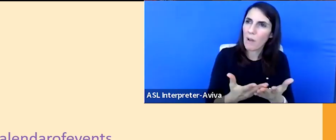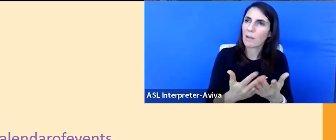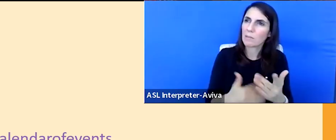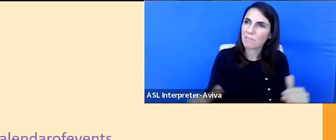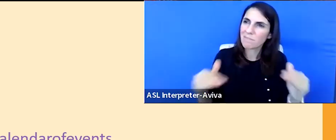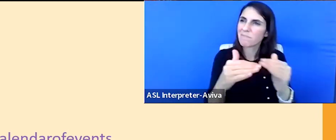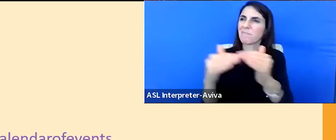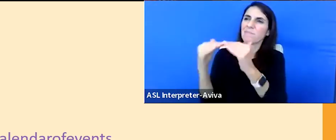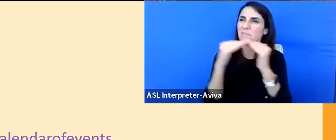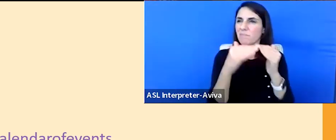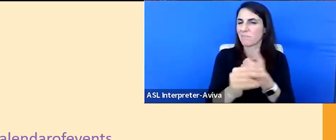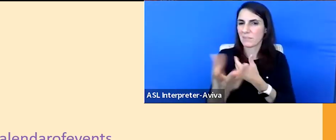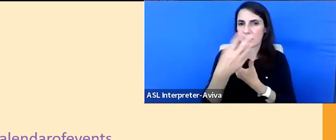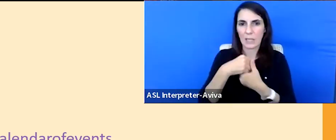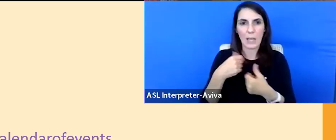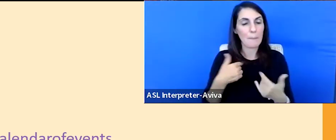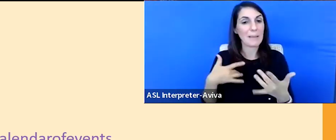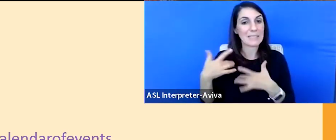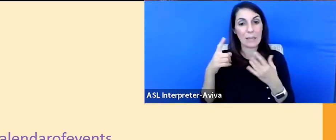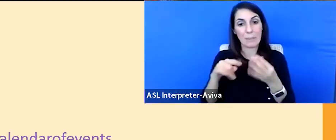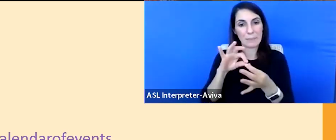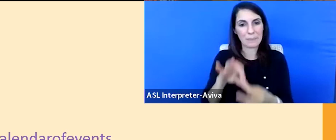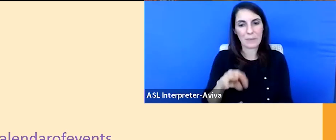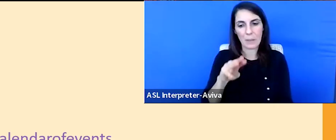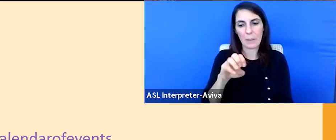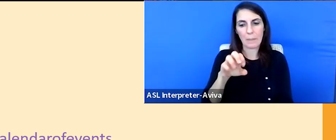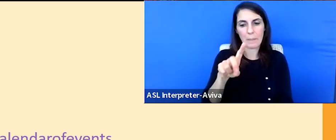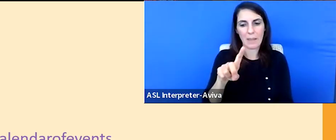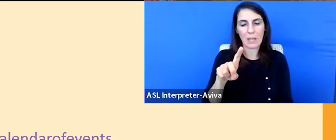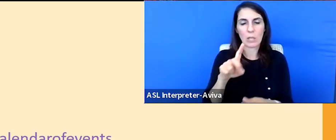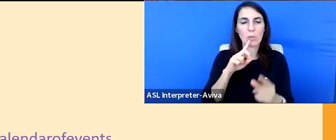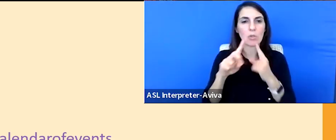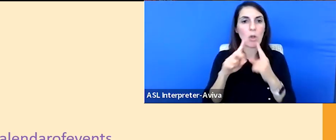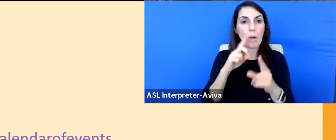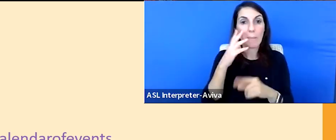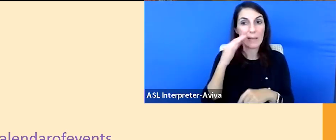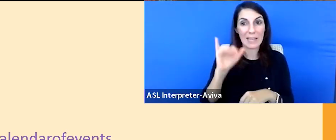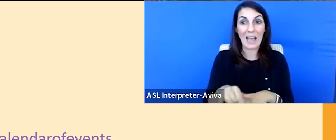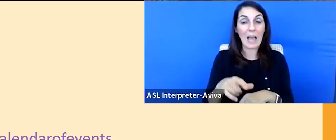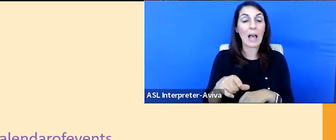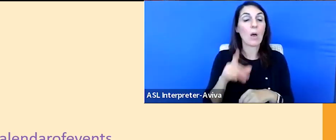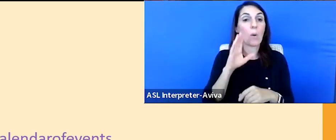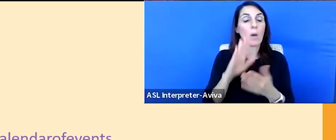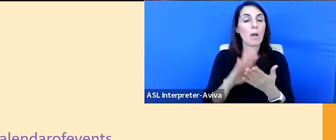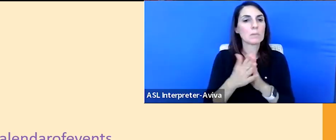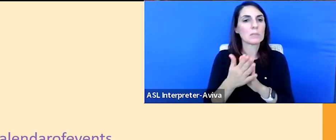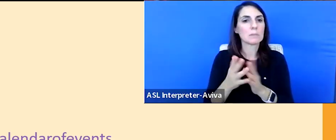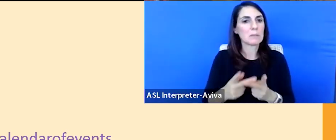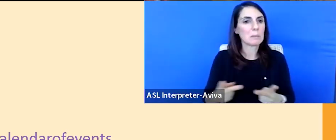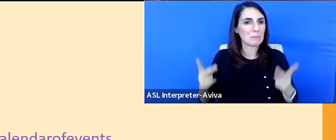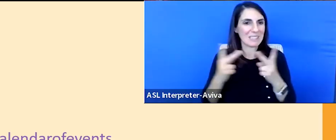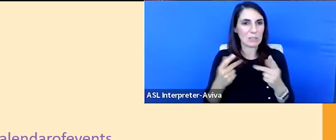really excited for this Med Talk because it's going to be a place where we're going to